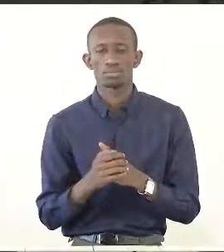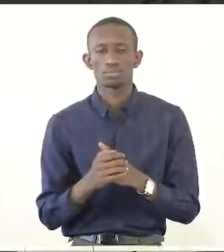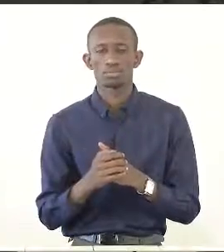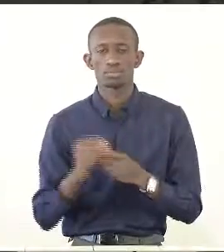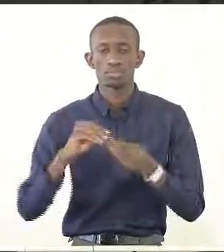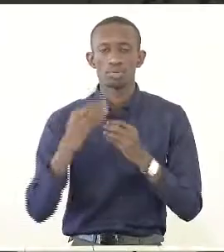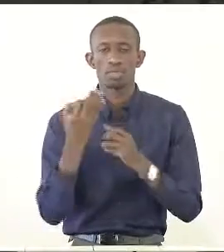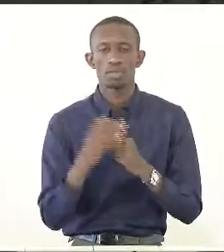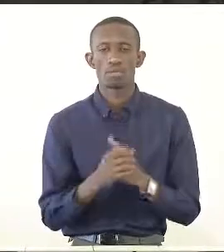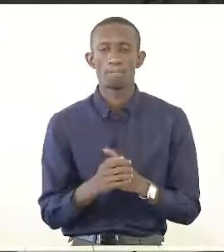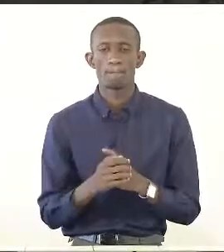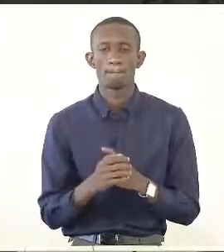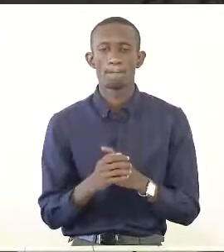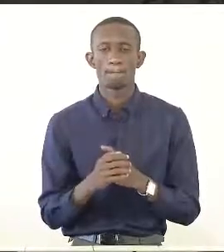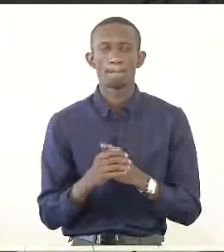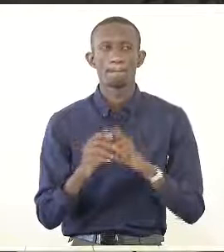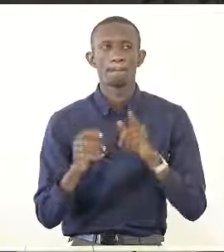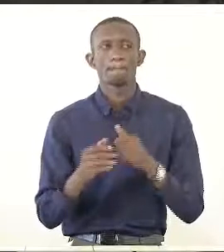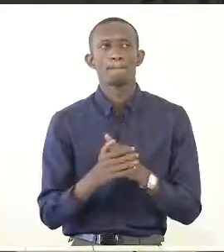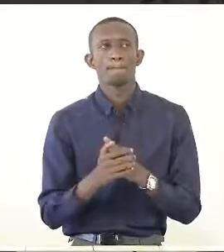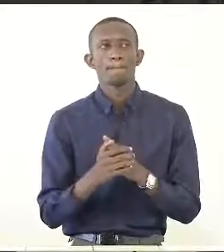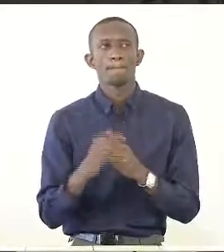minus x power 4.